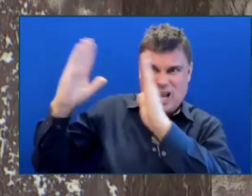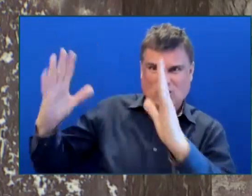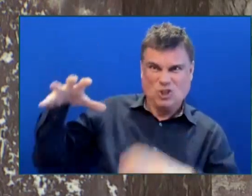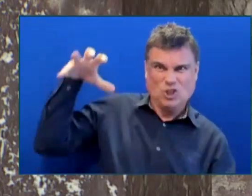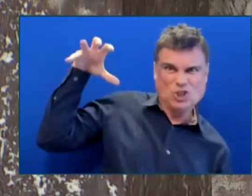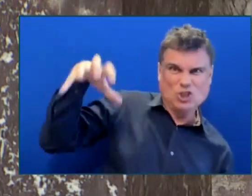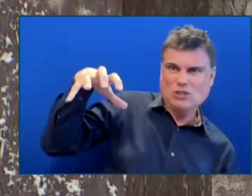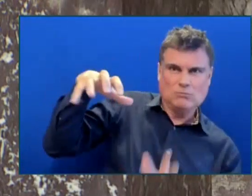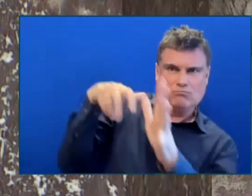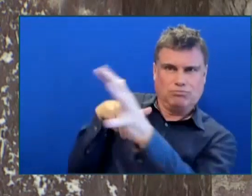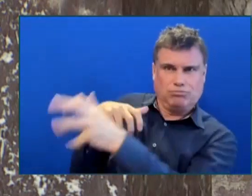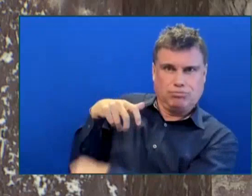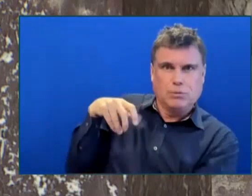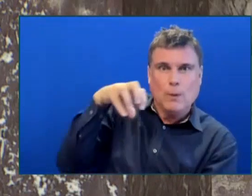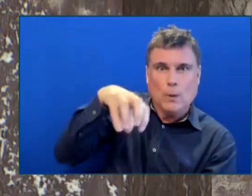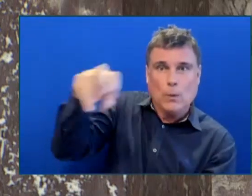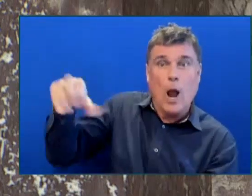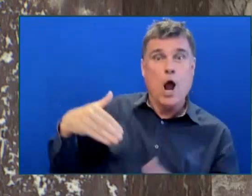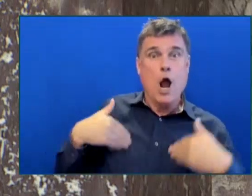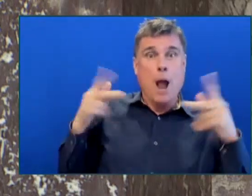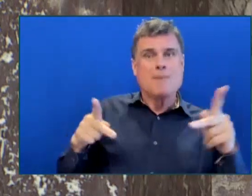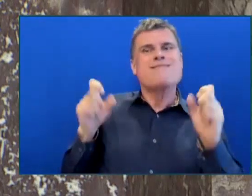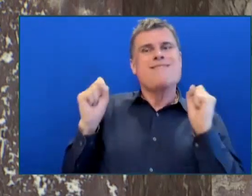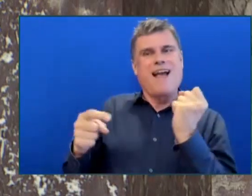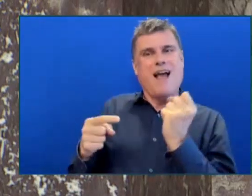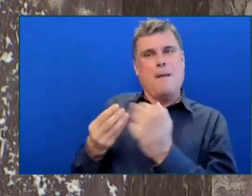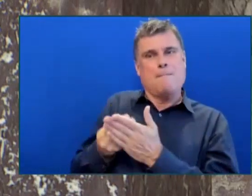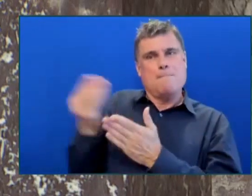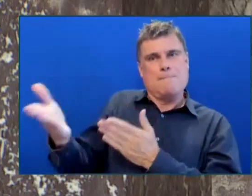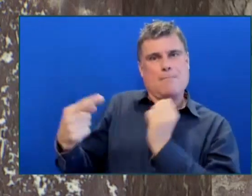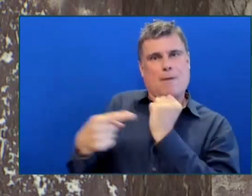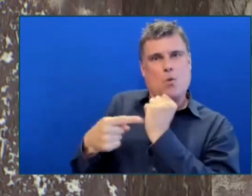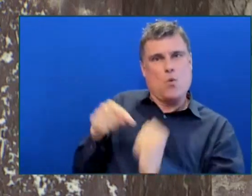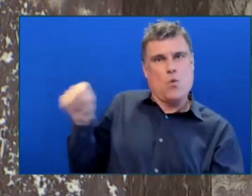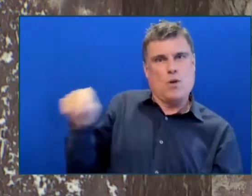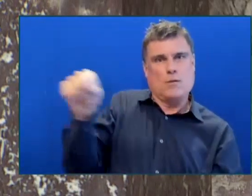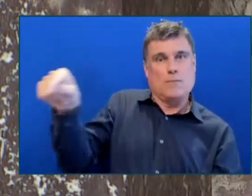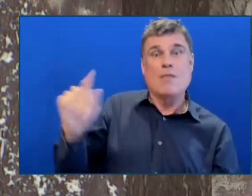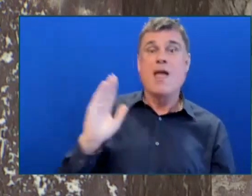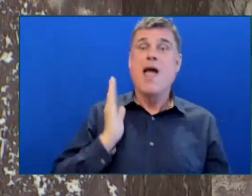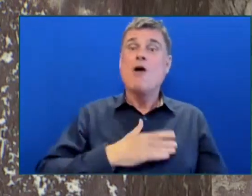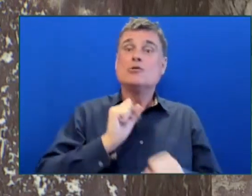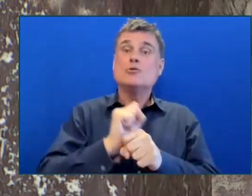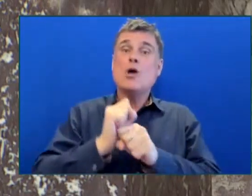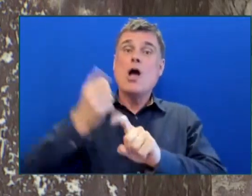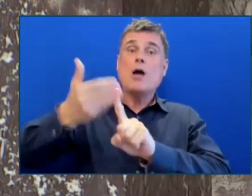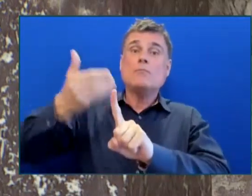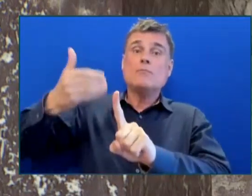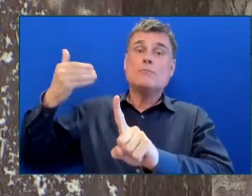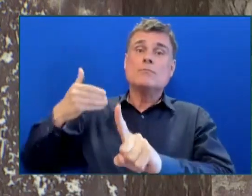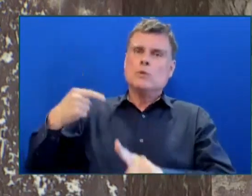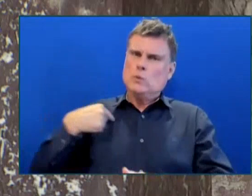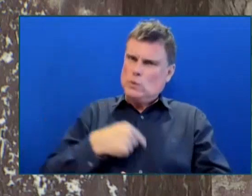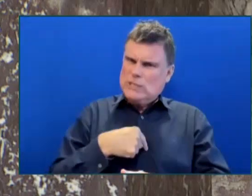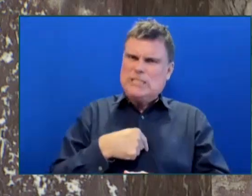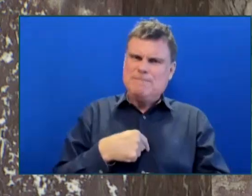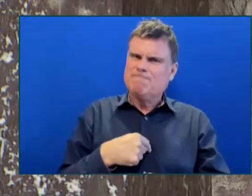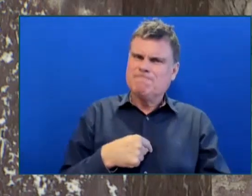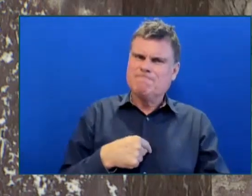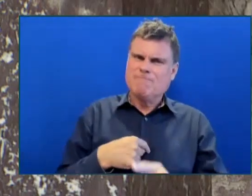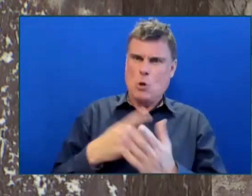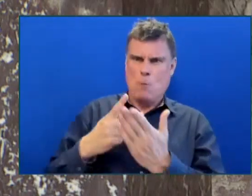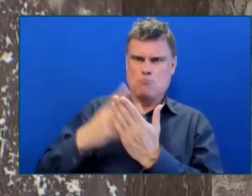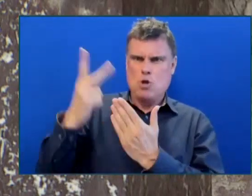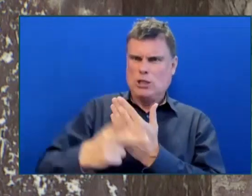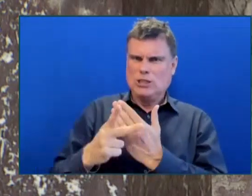This builds on the work we've done, the historic amount of units that we've seen come online. We know there's a lot more work to do, Honourable Speaker, and that's why I hope that